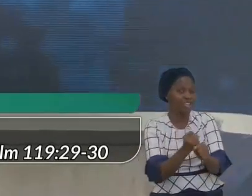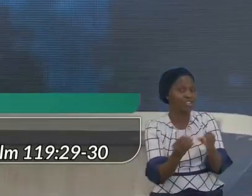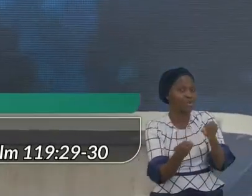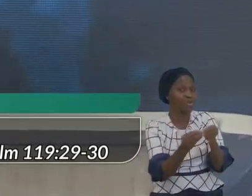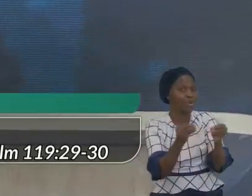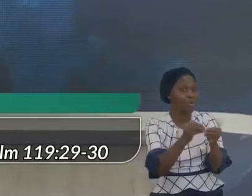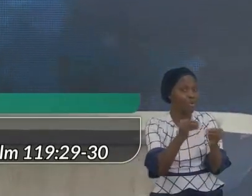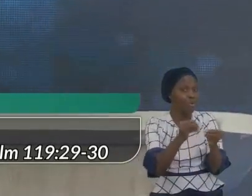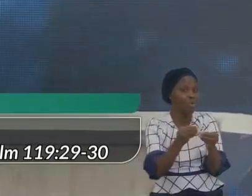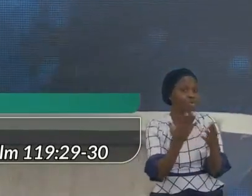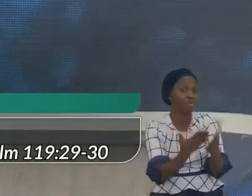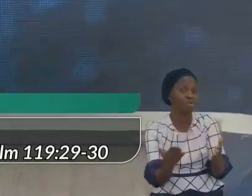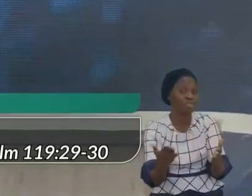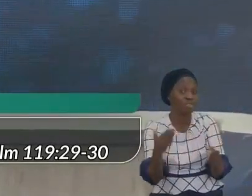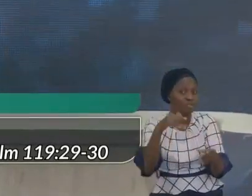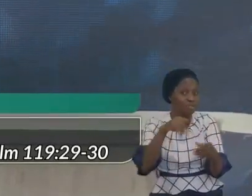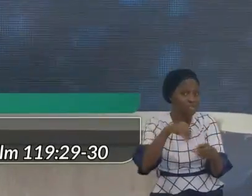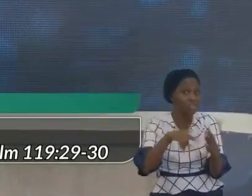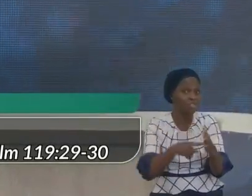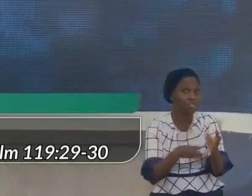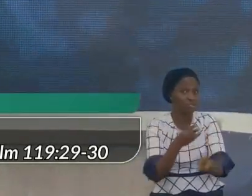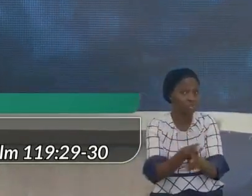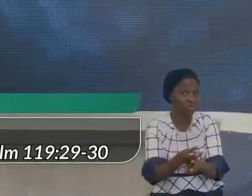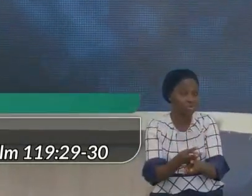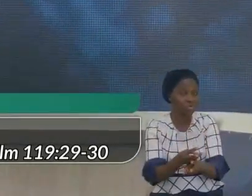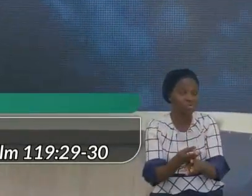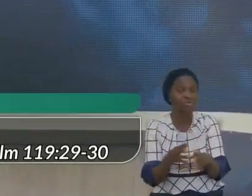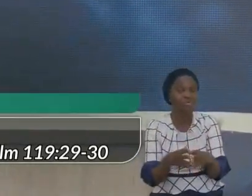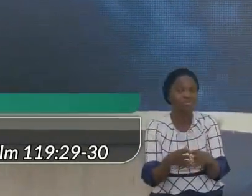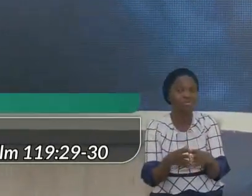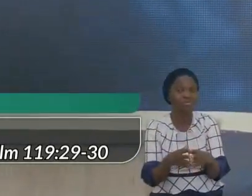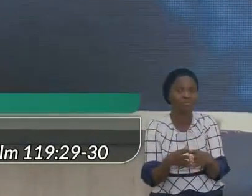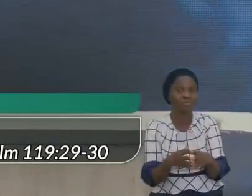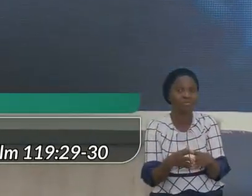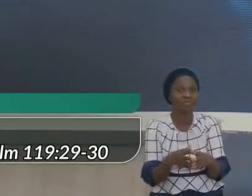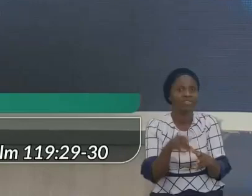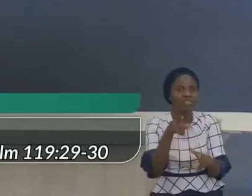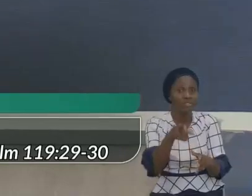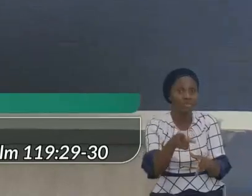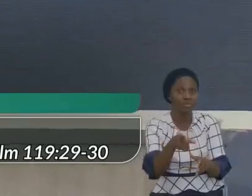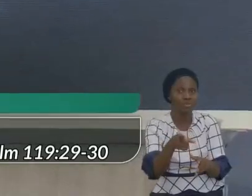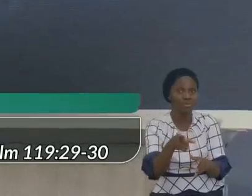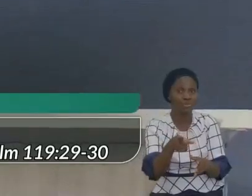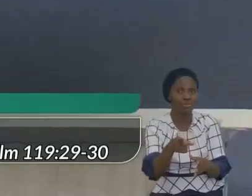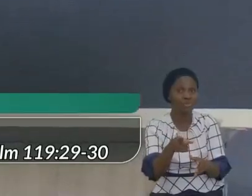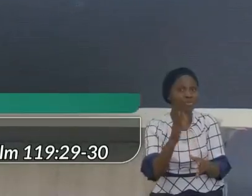You may deceive most of the people all the time